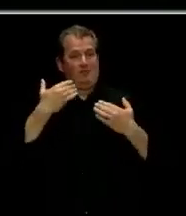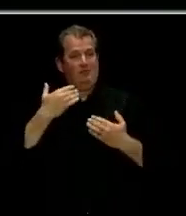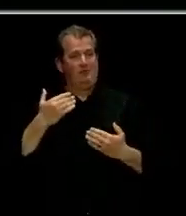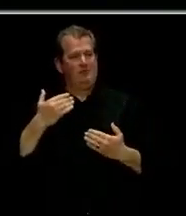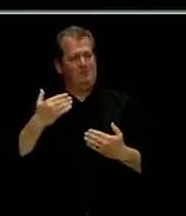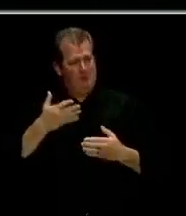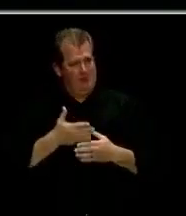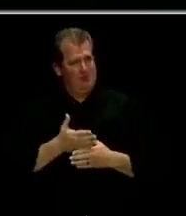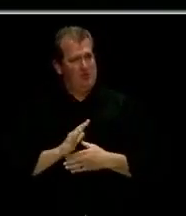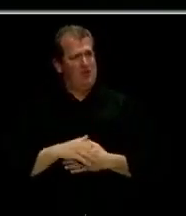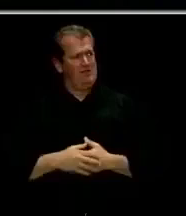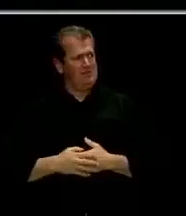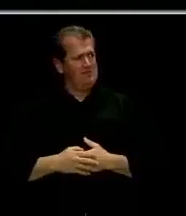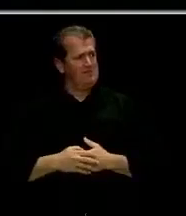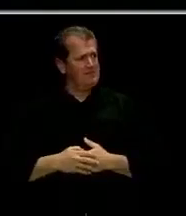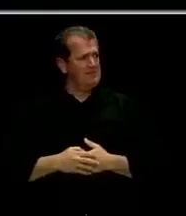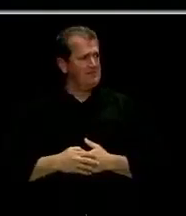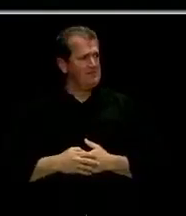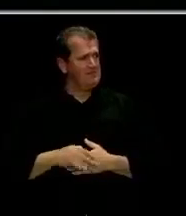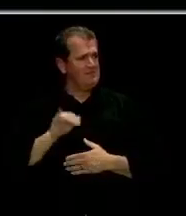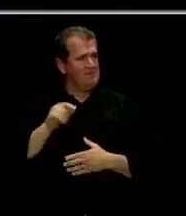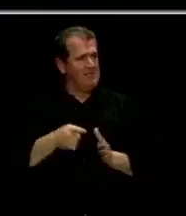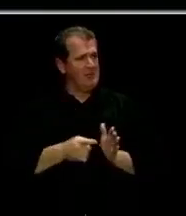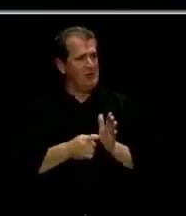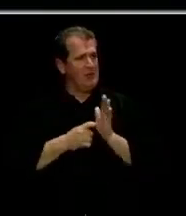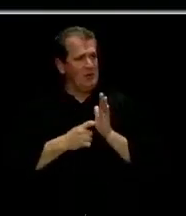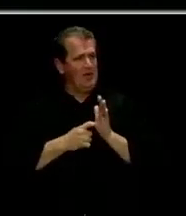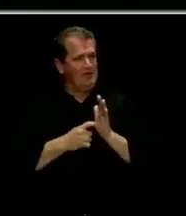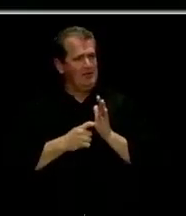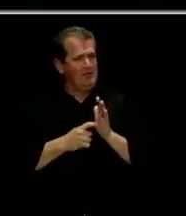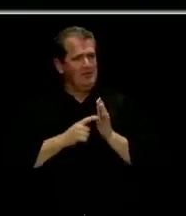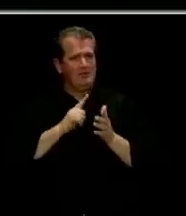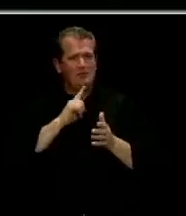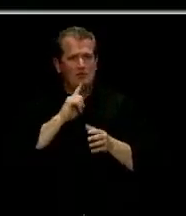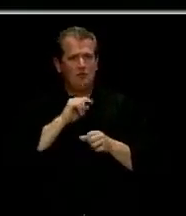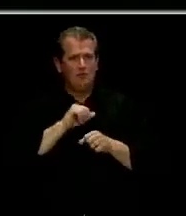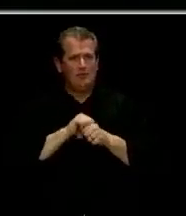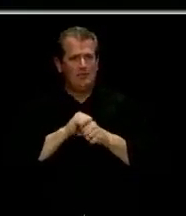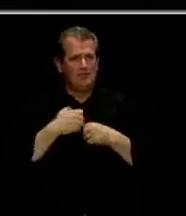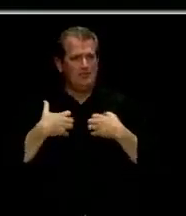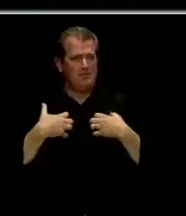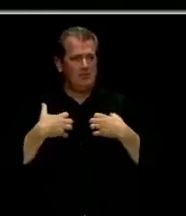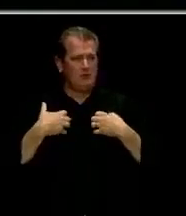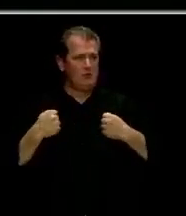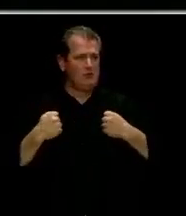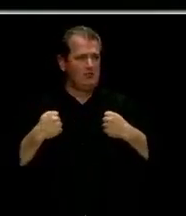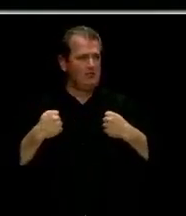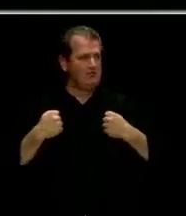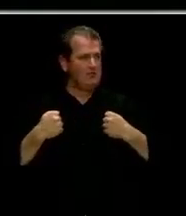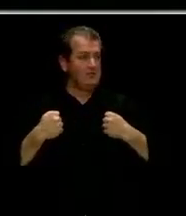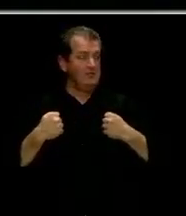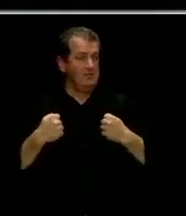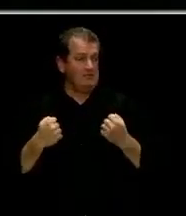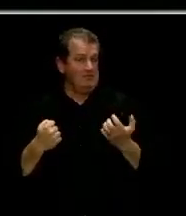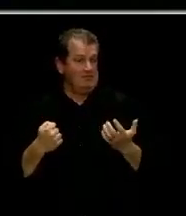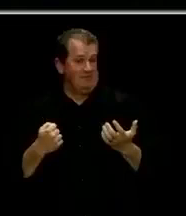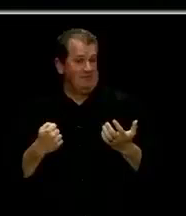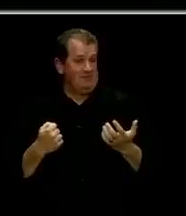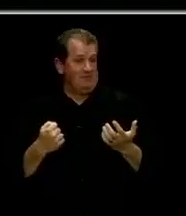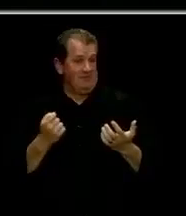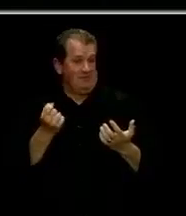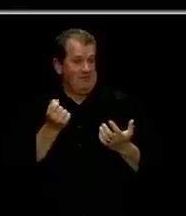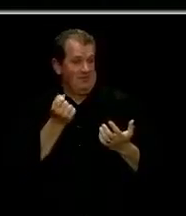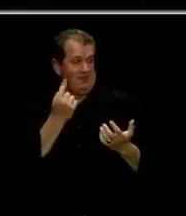it requires pure courage to do that. And there are few things that are